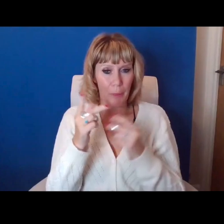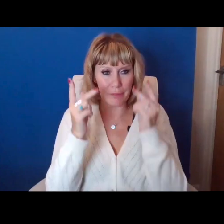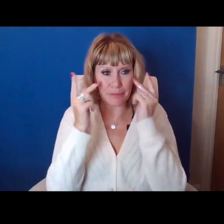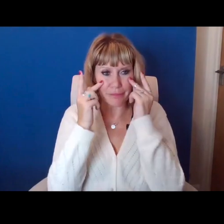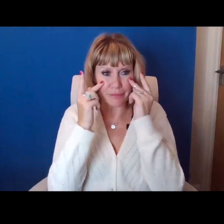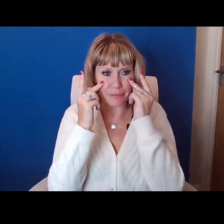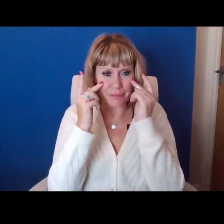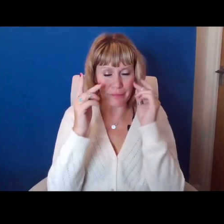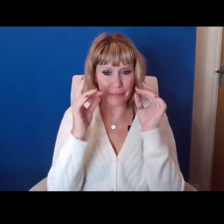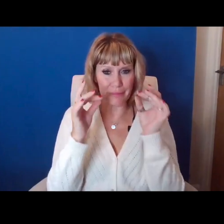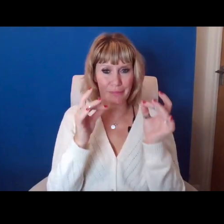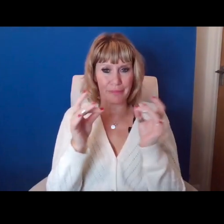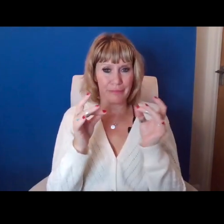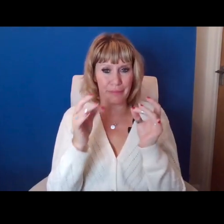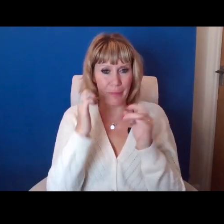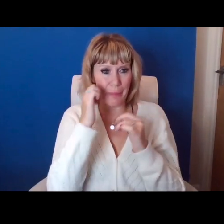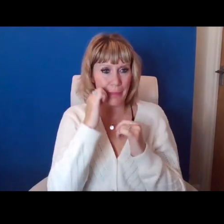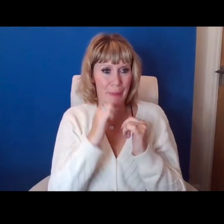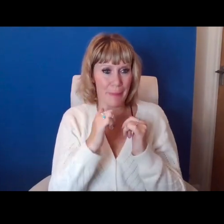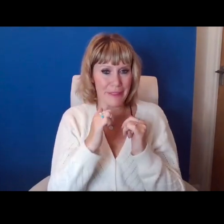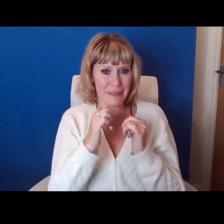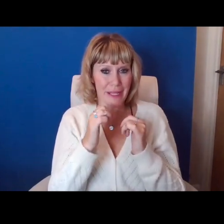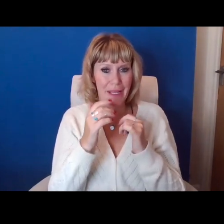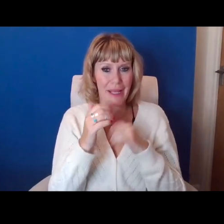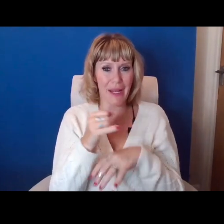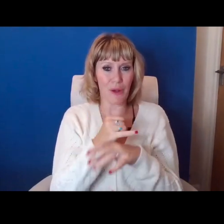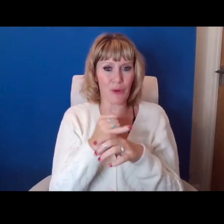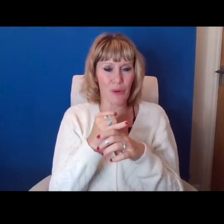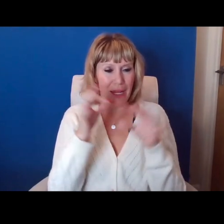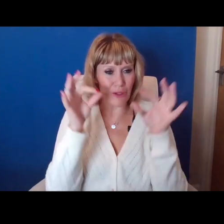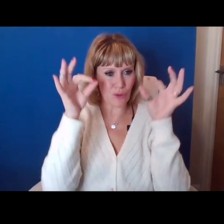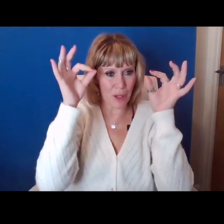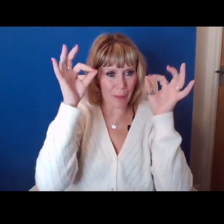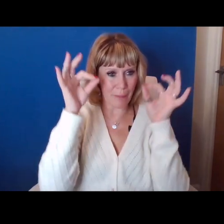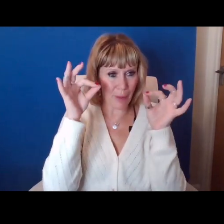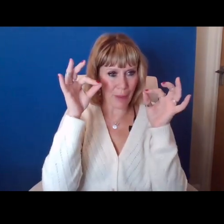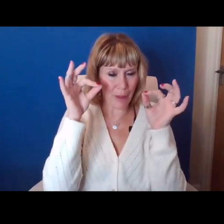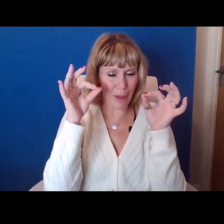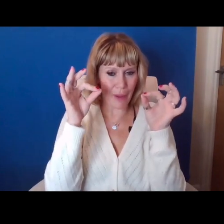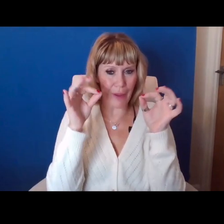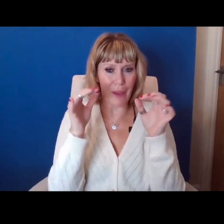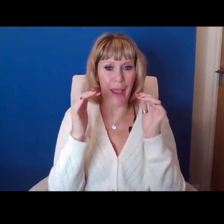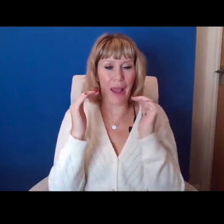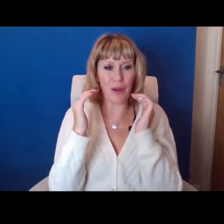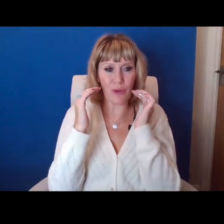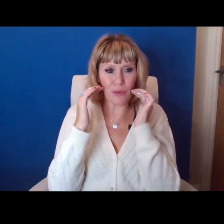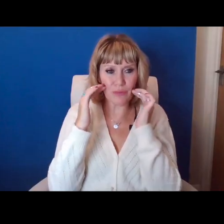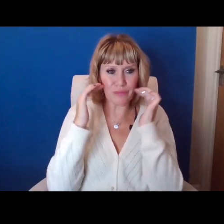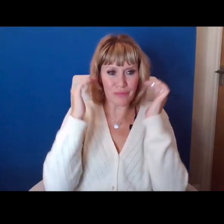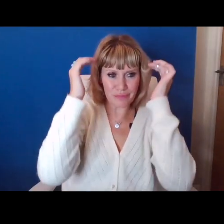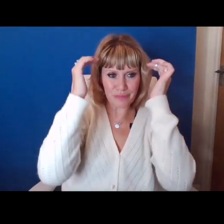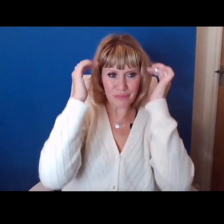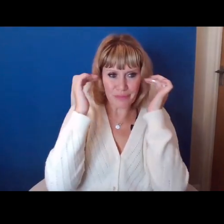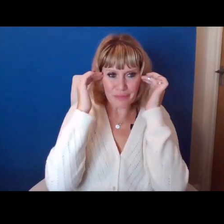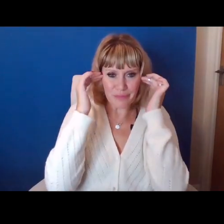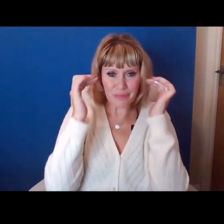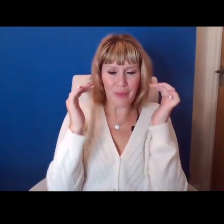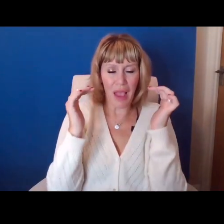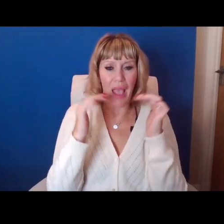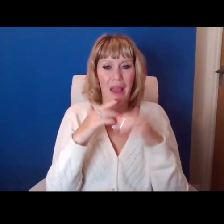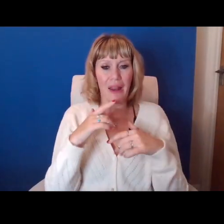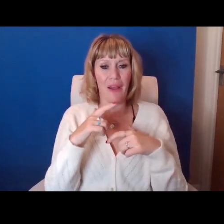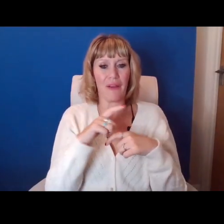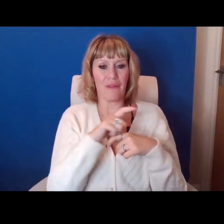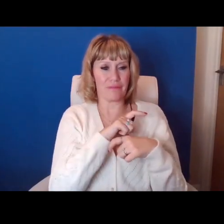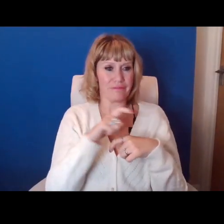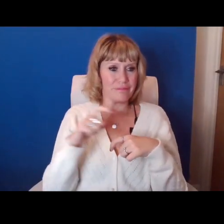glasses, and I'm wearing a grey trilby over crop-tenured hair. I've got a grey silk scarf around my neck, and I'm